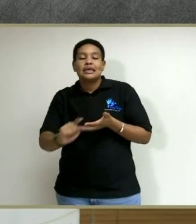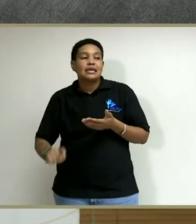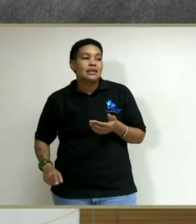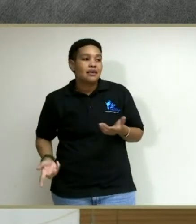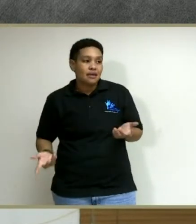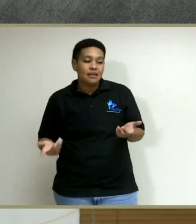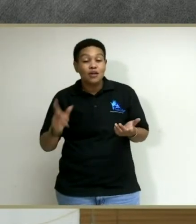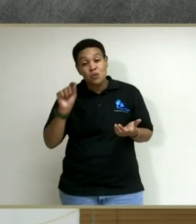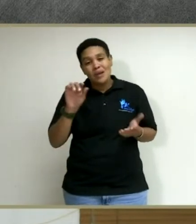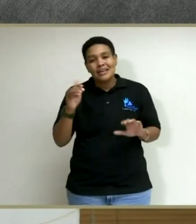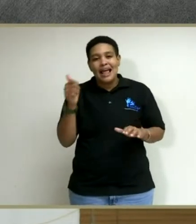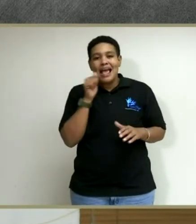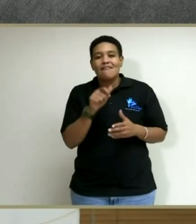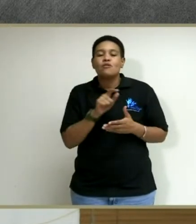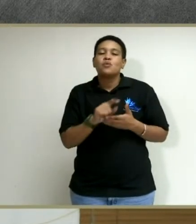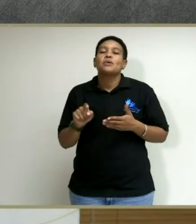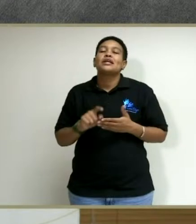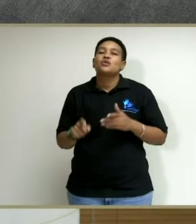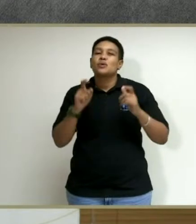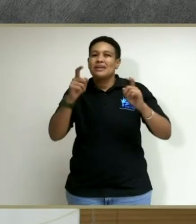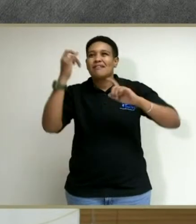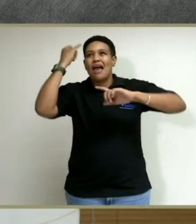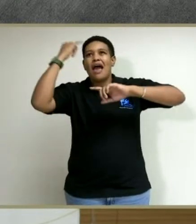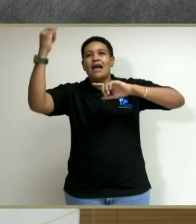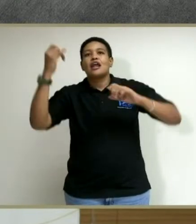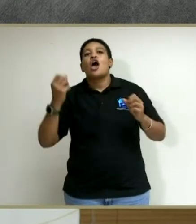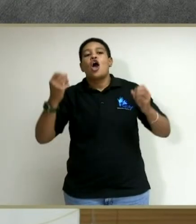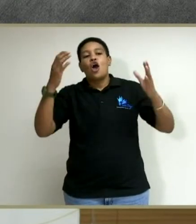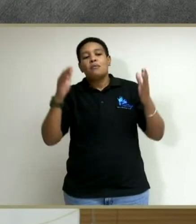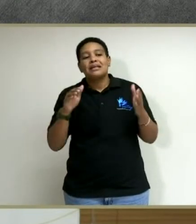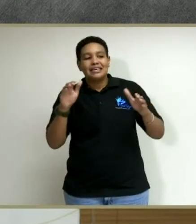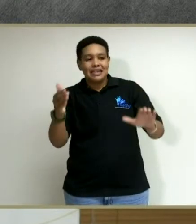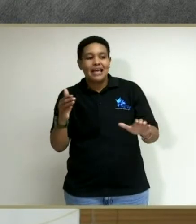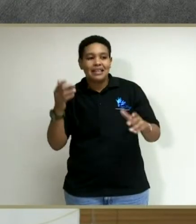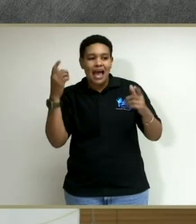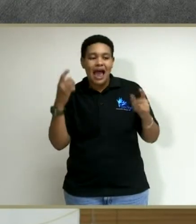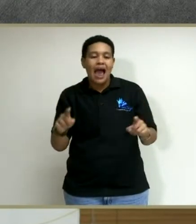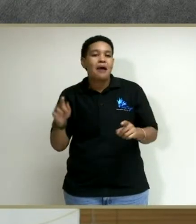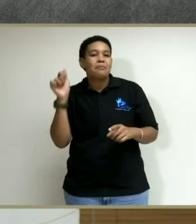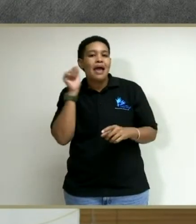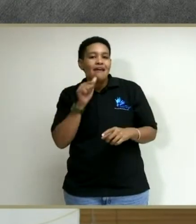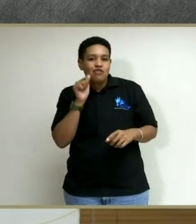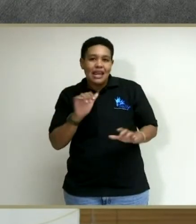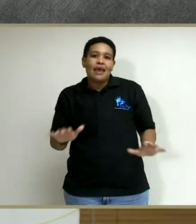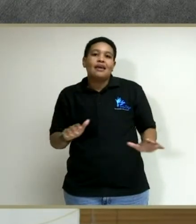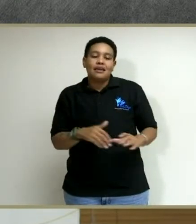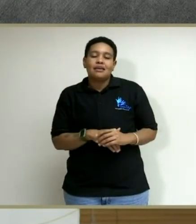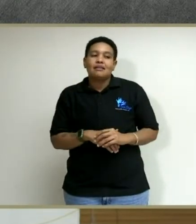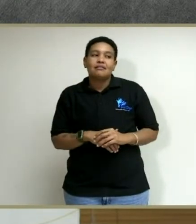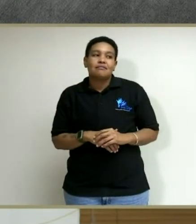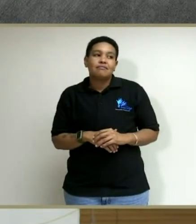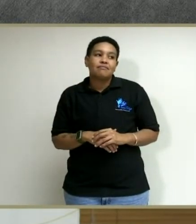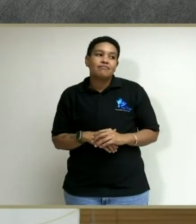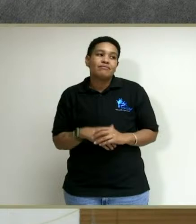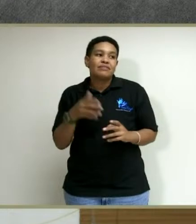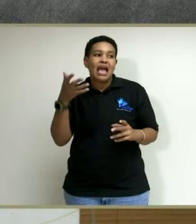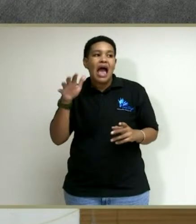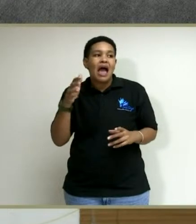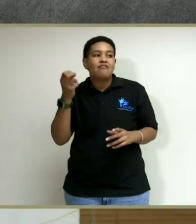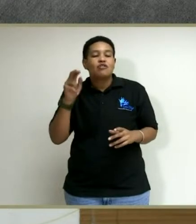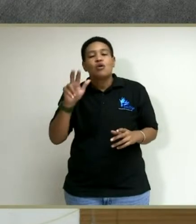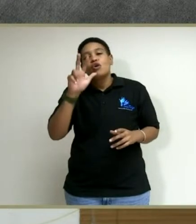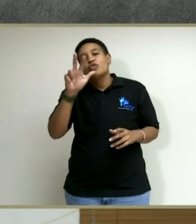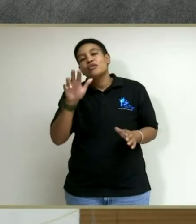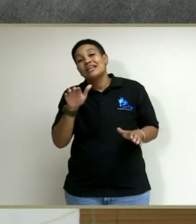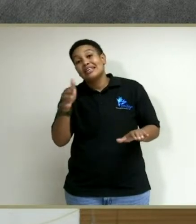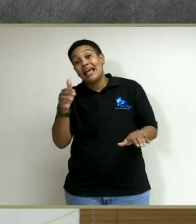So that gives you an idea of how many deaths per day. So maybe an average of about 3